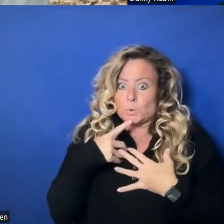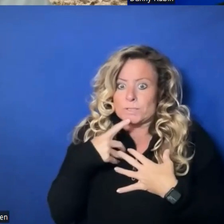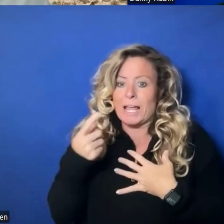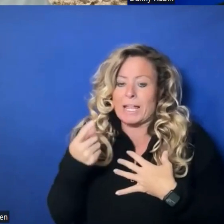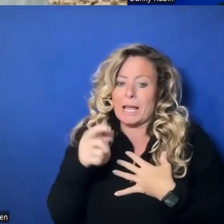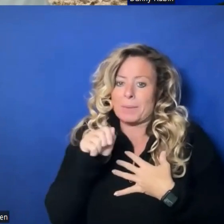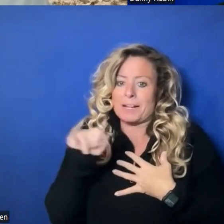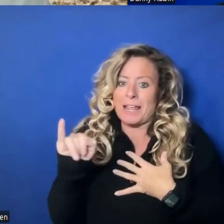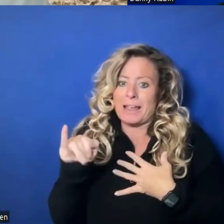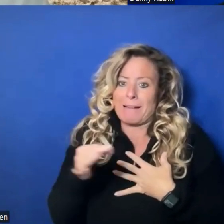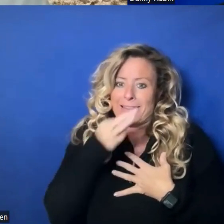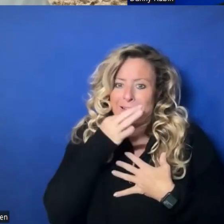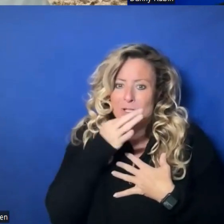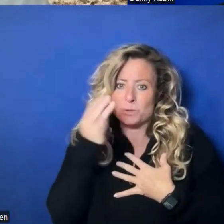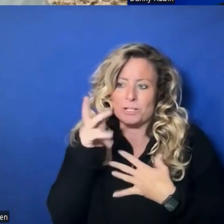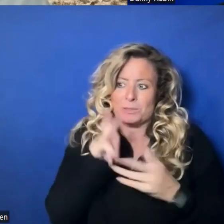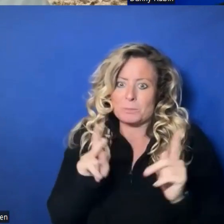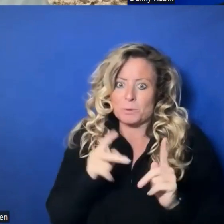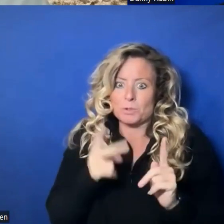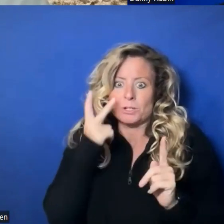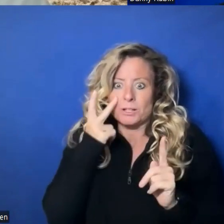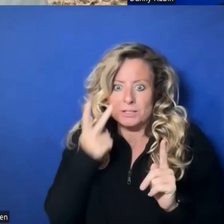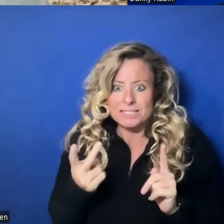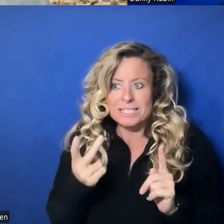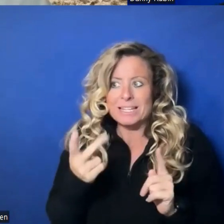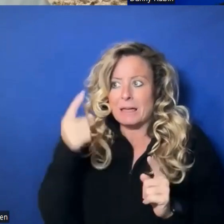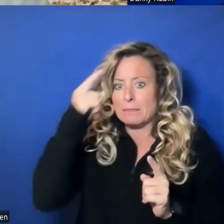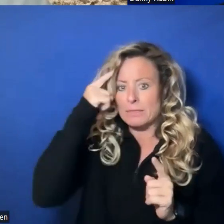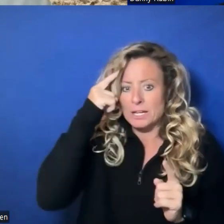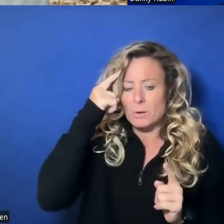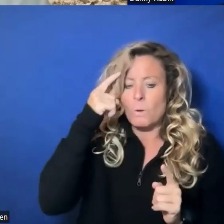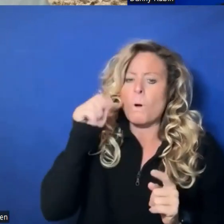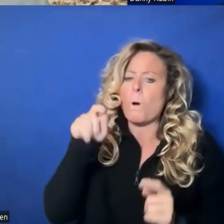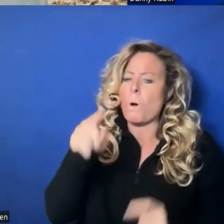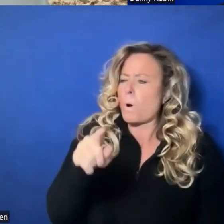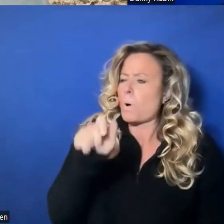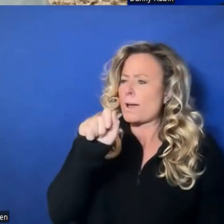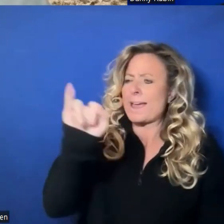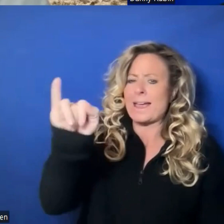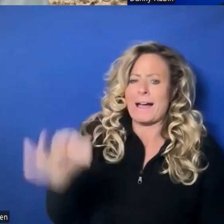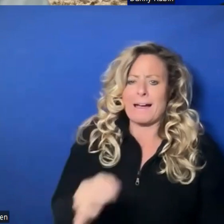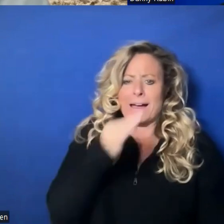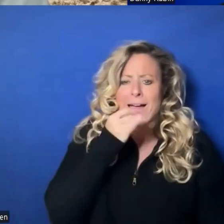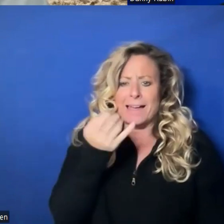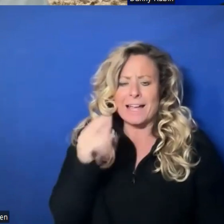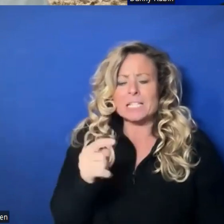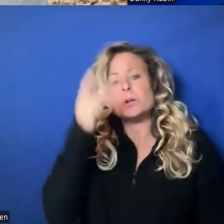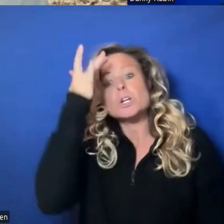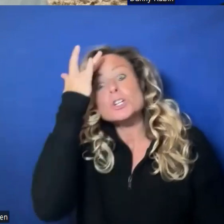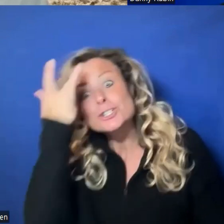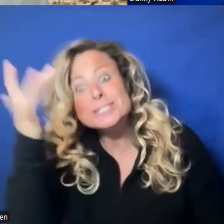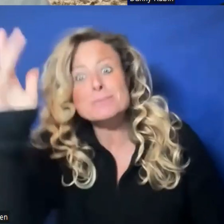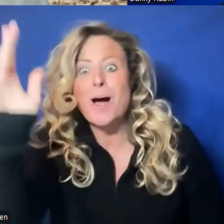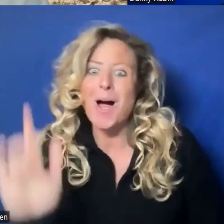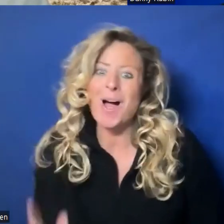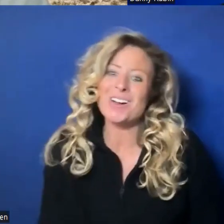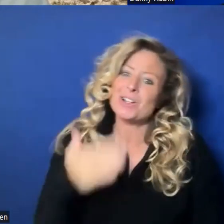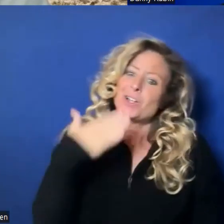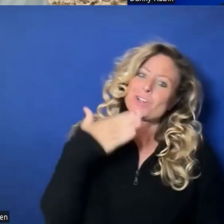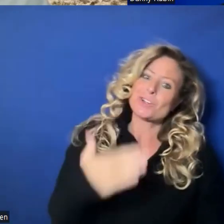AI expert because people think if you are an AI expert, you are very smart, you are very good